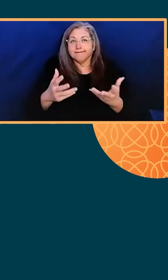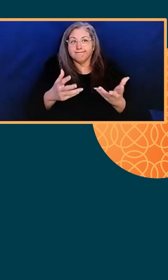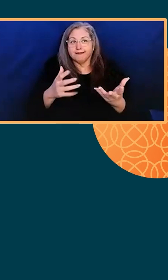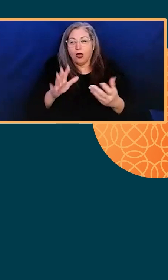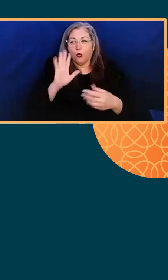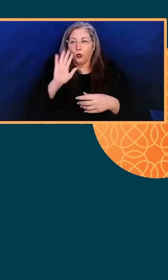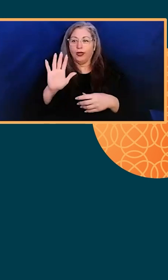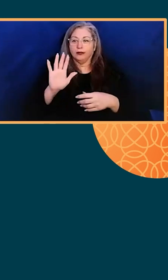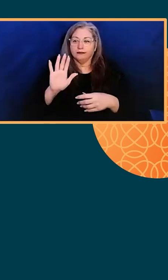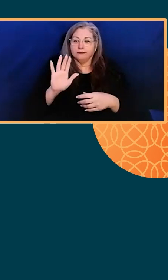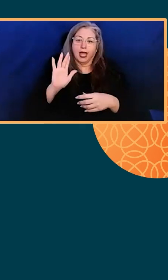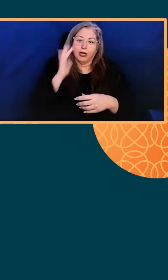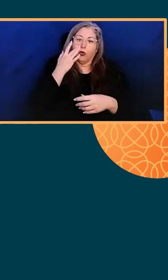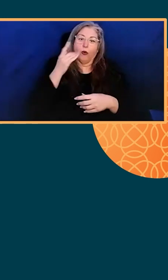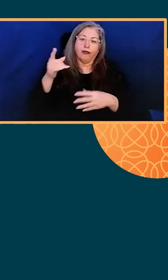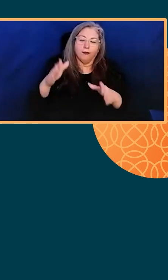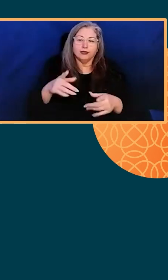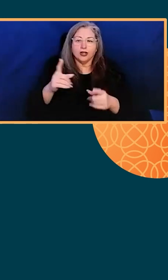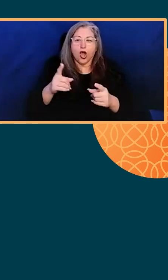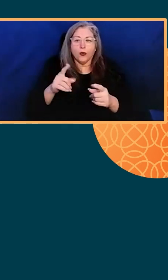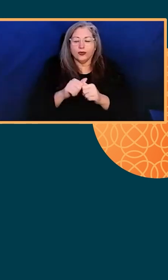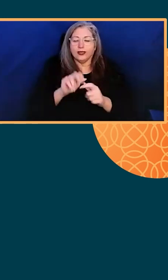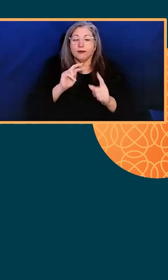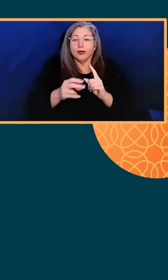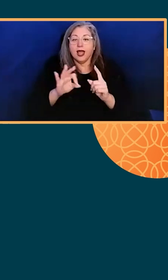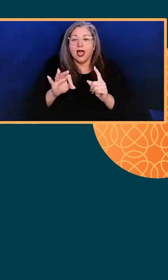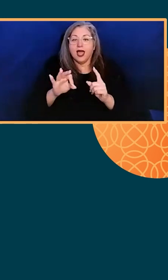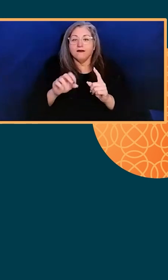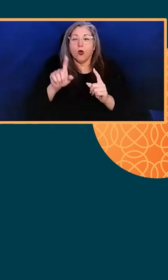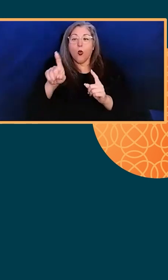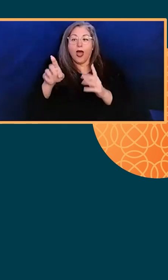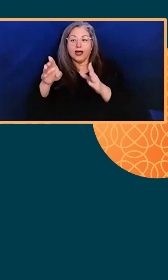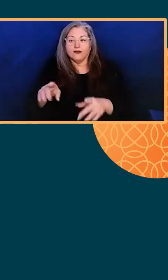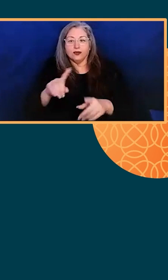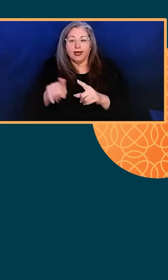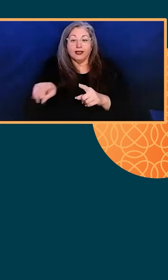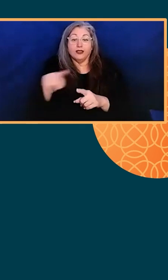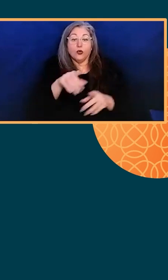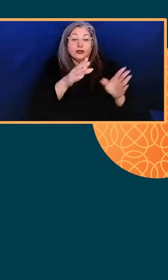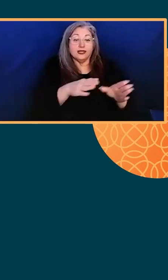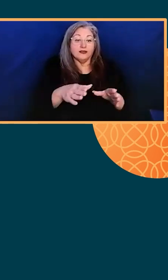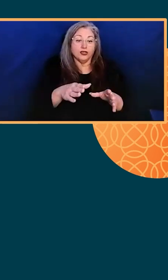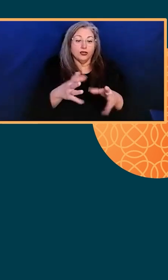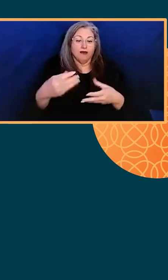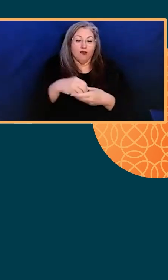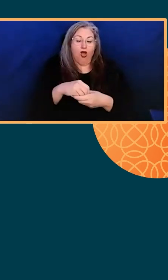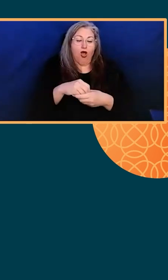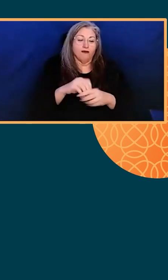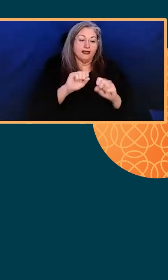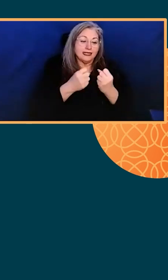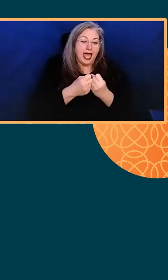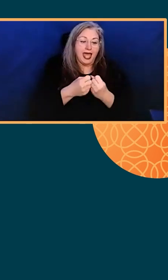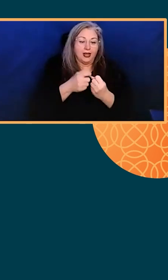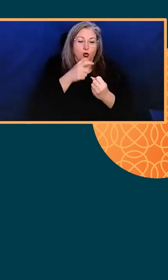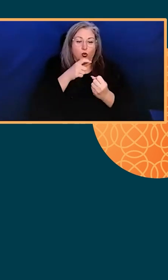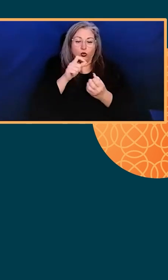annoy that person, right? It's always through the perspective of one individual, but those individuals make up a society that make policies.